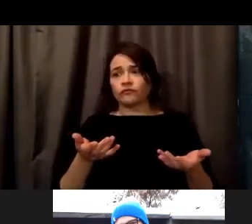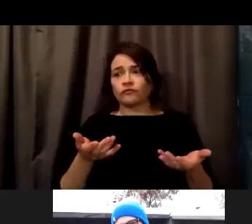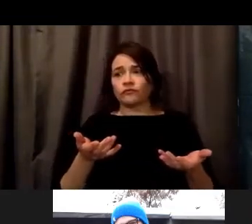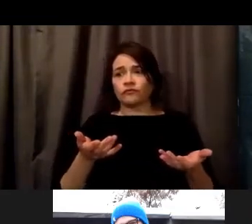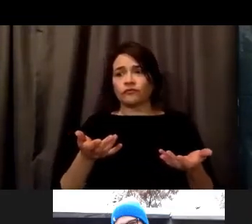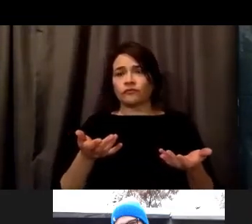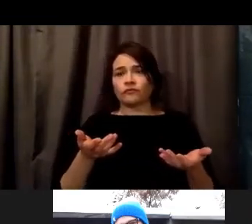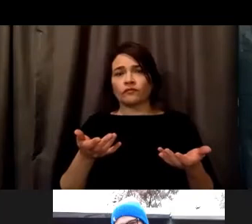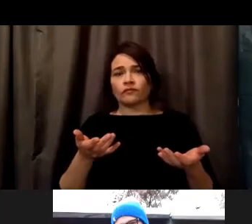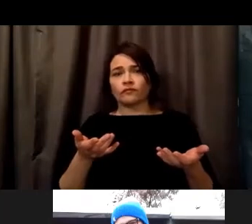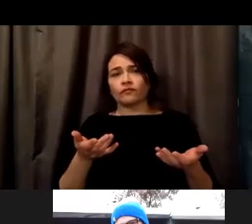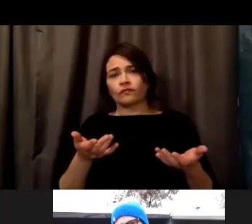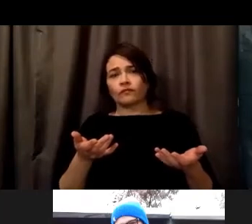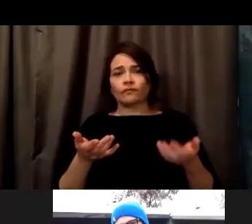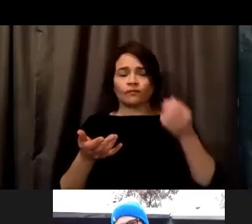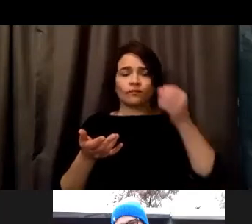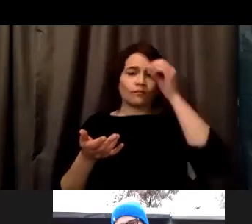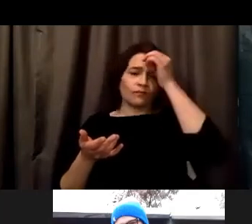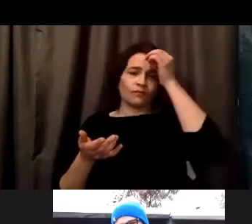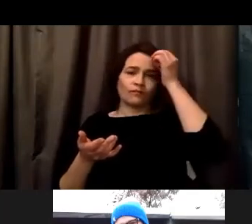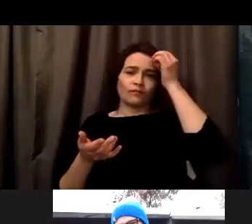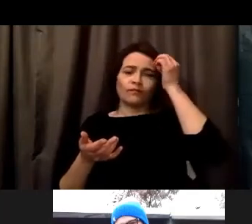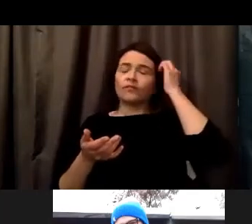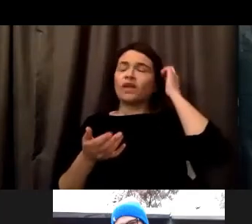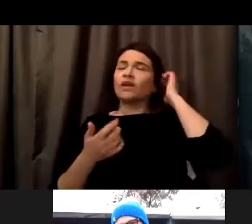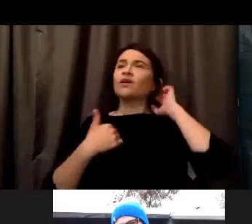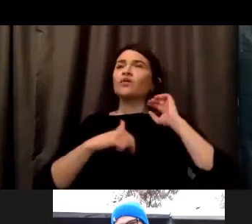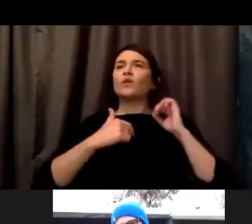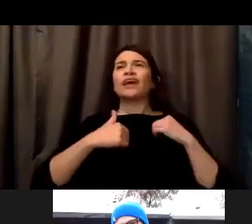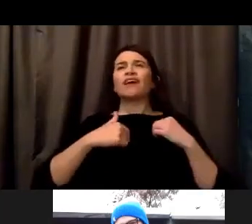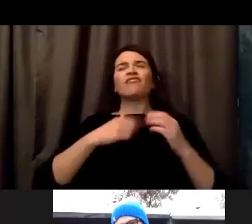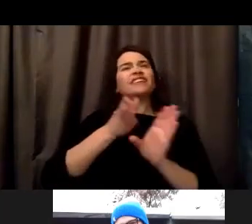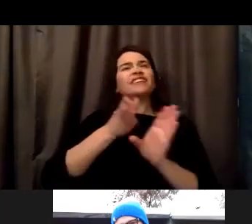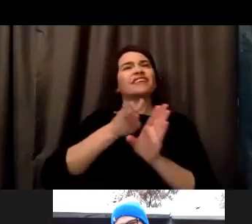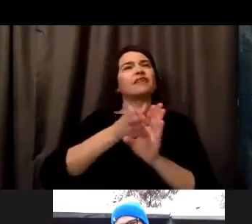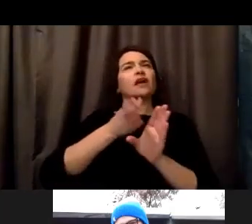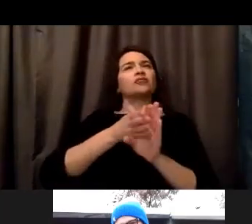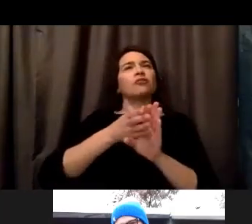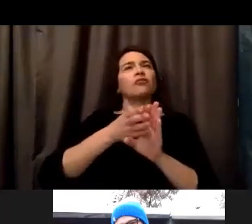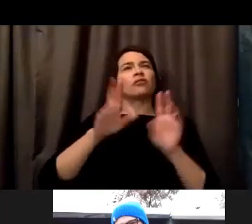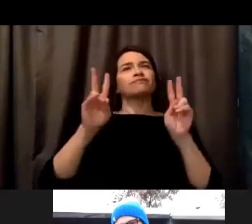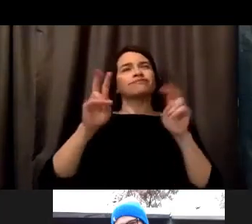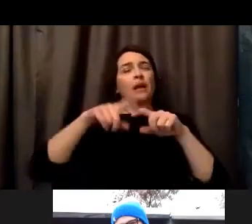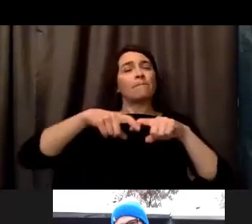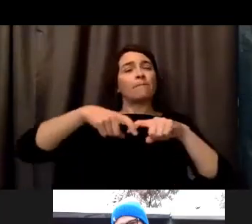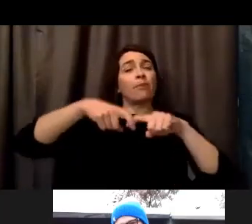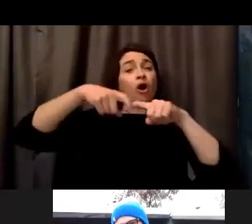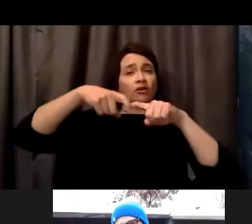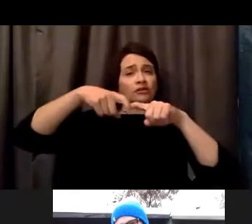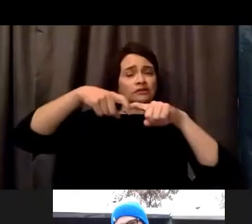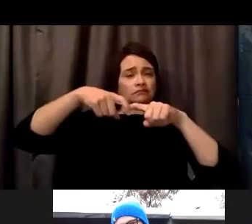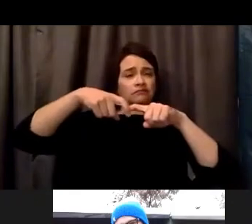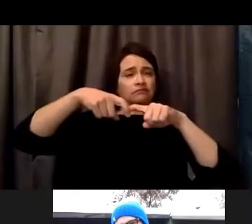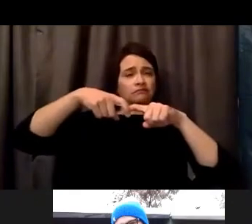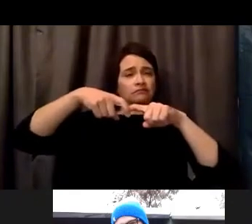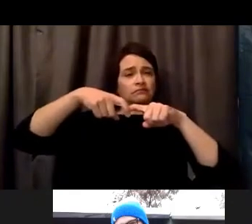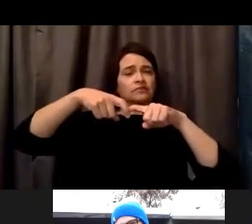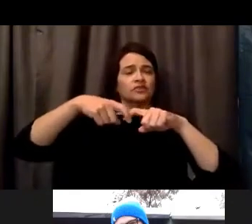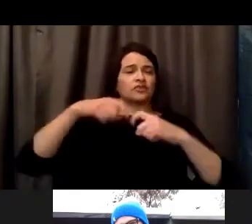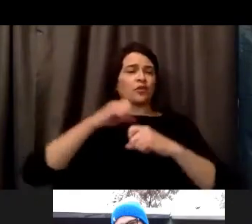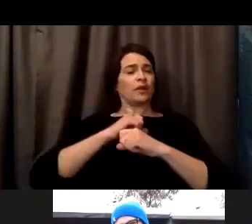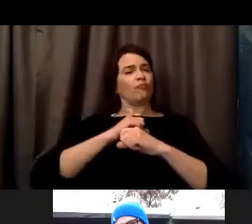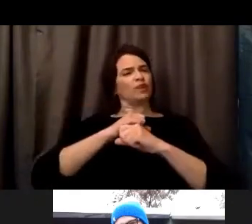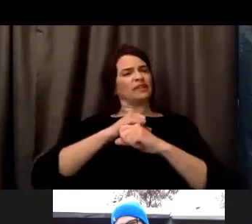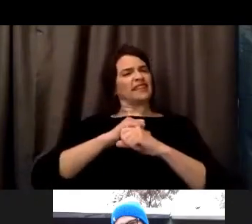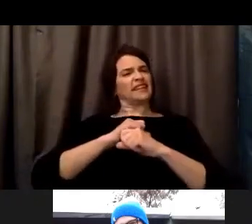pause of those early years. It sort of protects us, where if you were to ask me